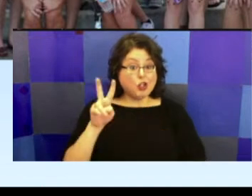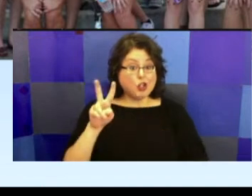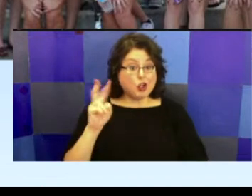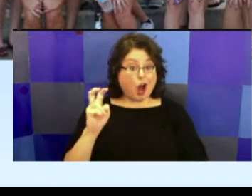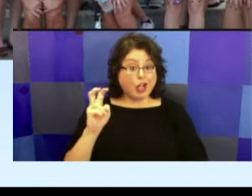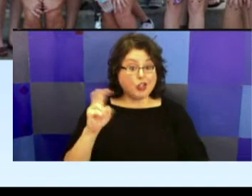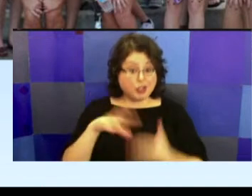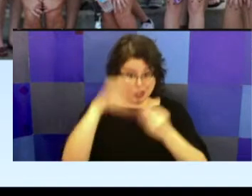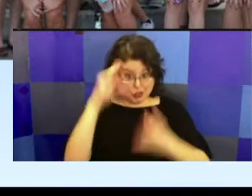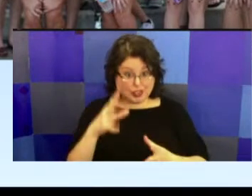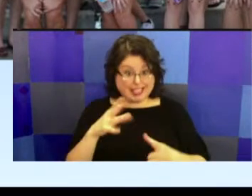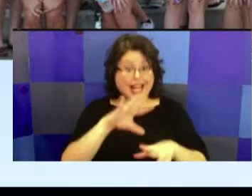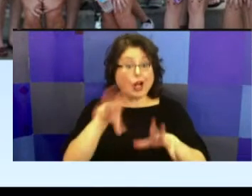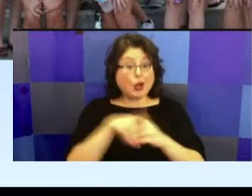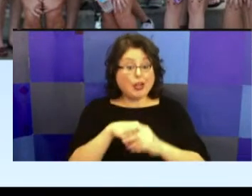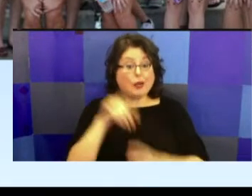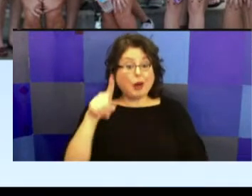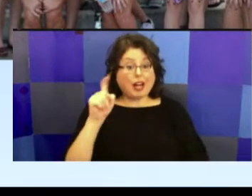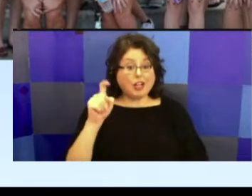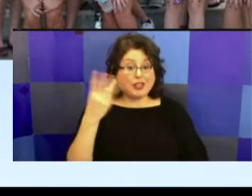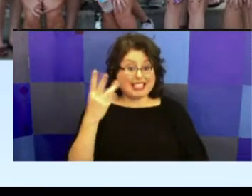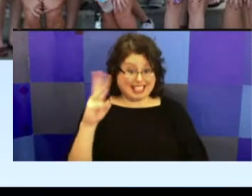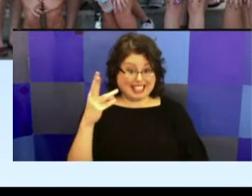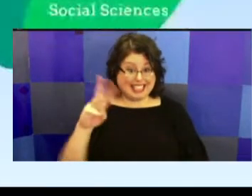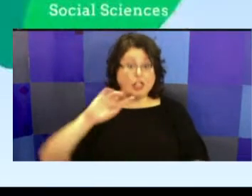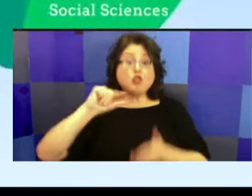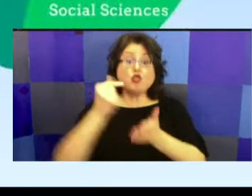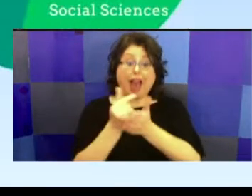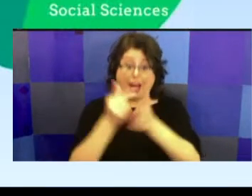including 116 graduates.